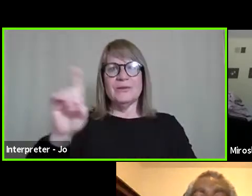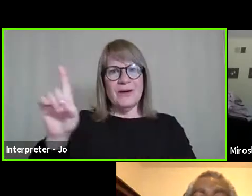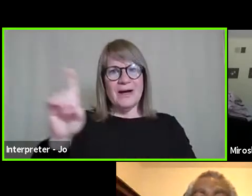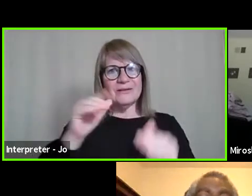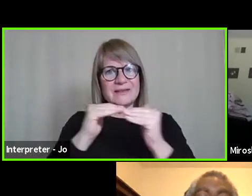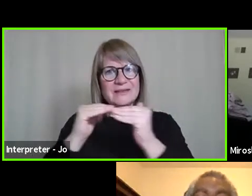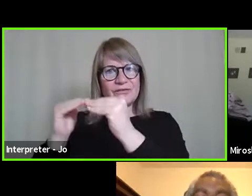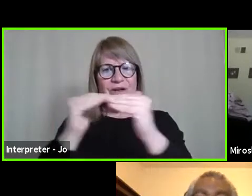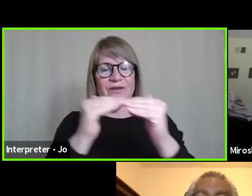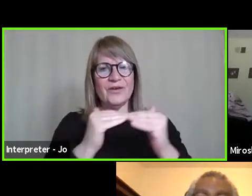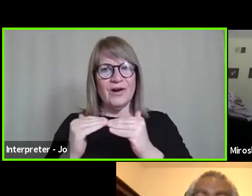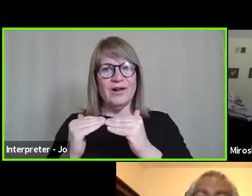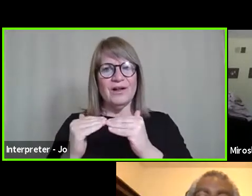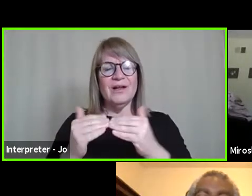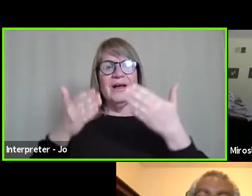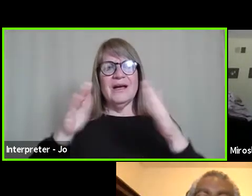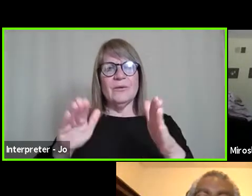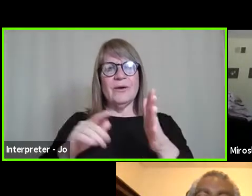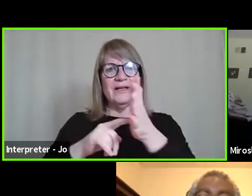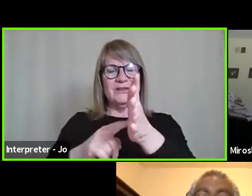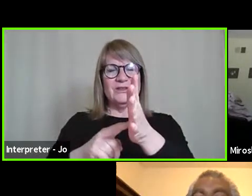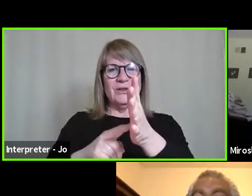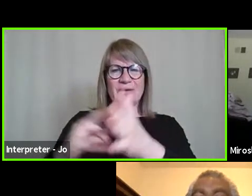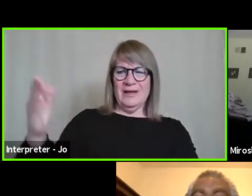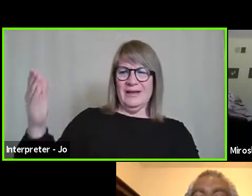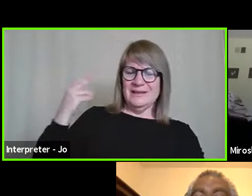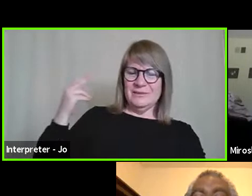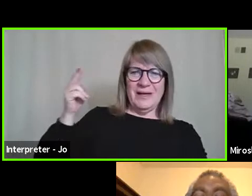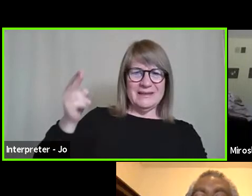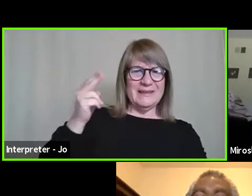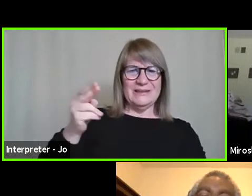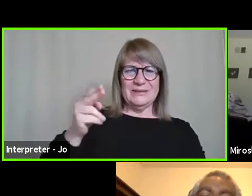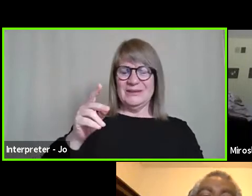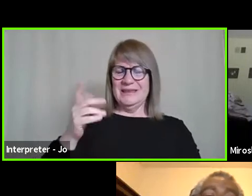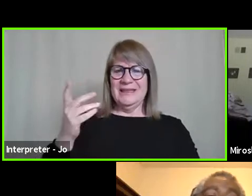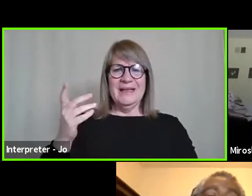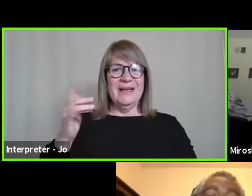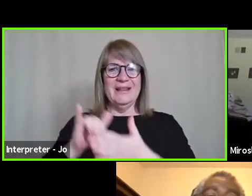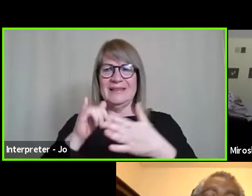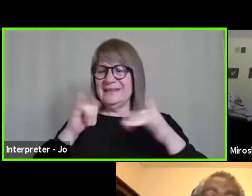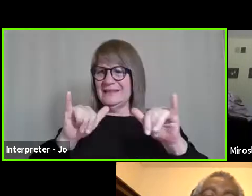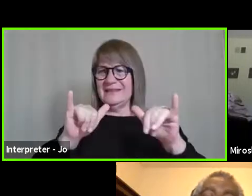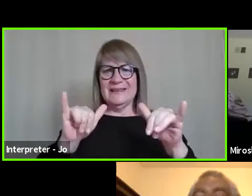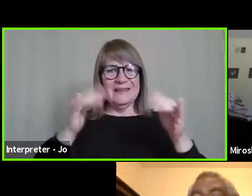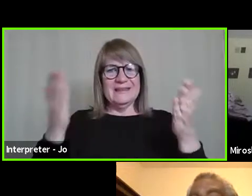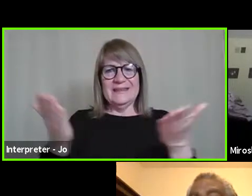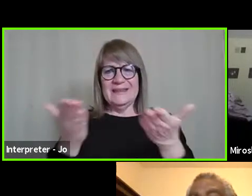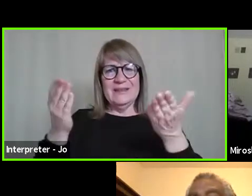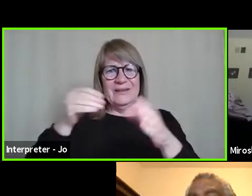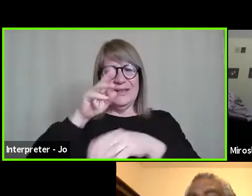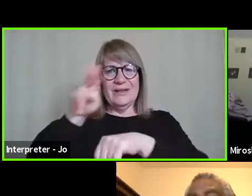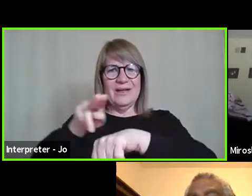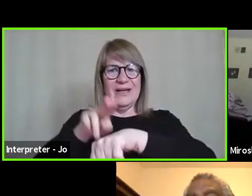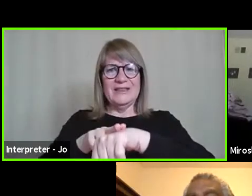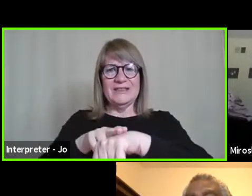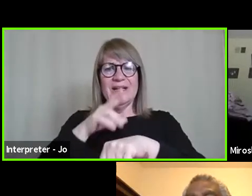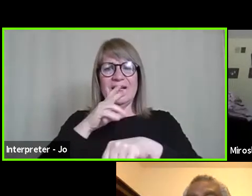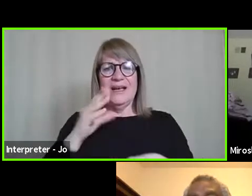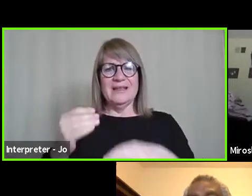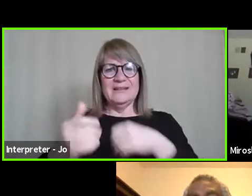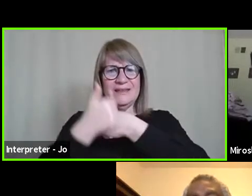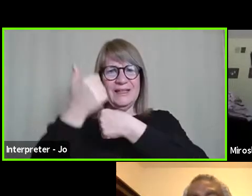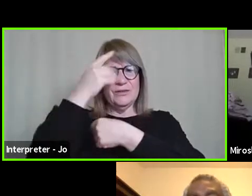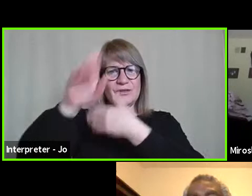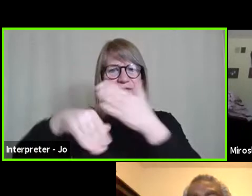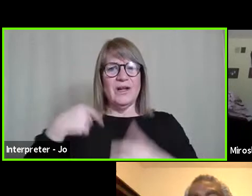tool for illuminating this malignant history that still lurks within our nation and imperils all of us so i appreciate the question the